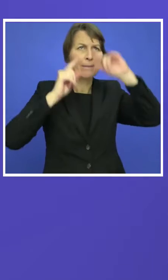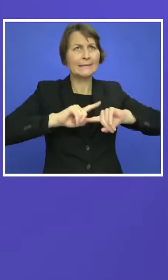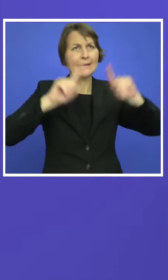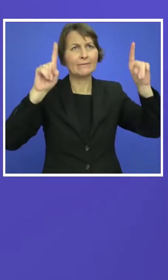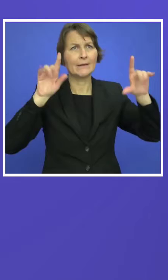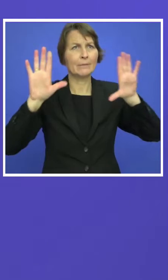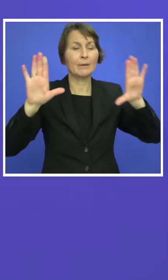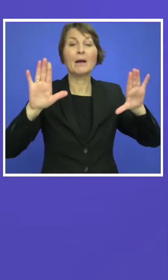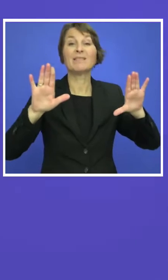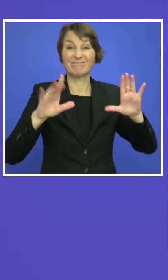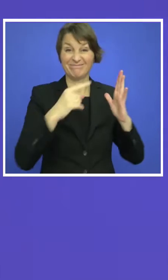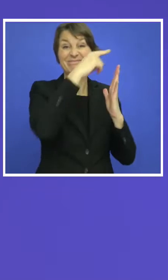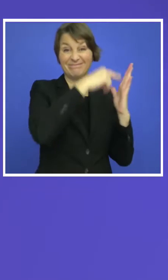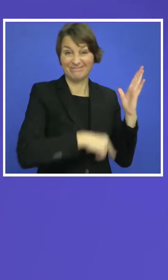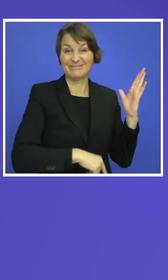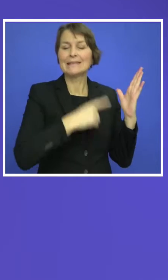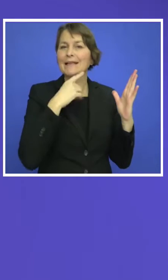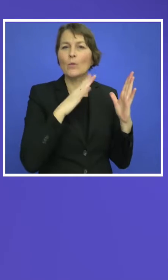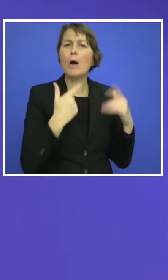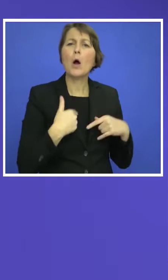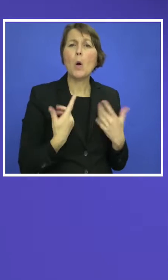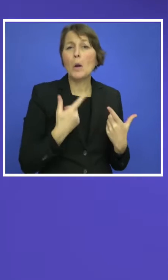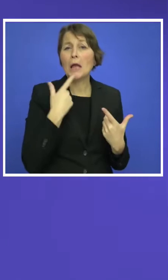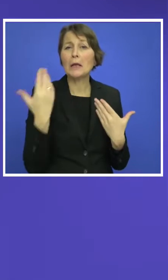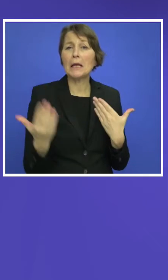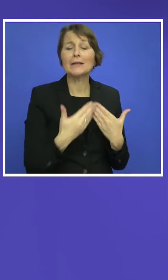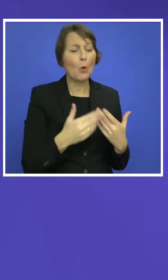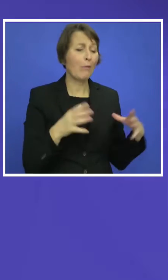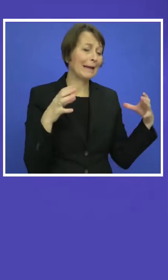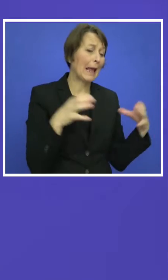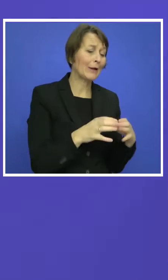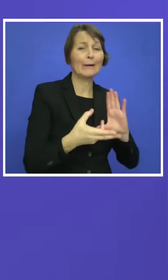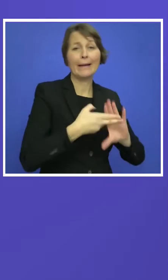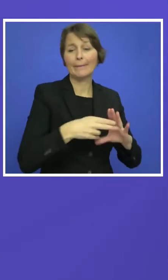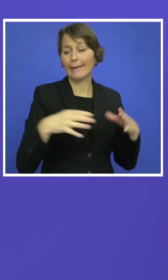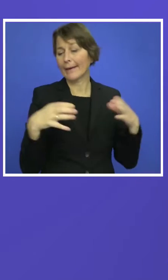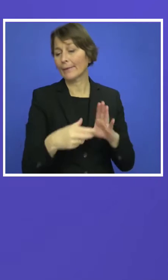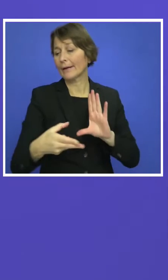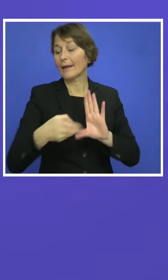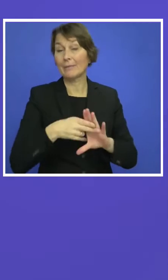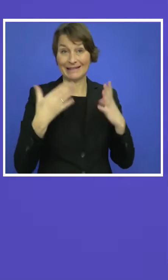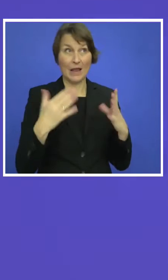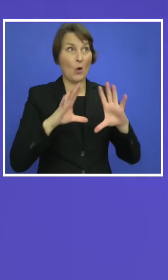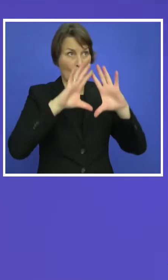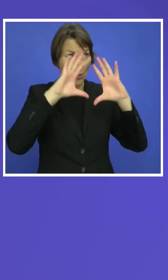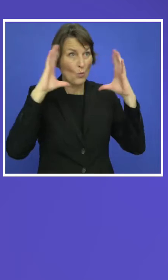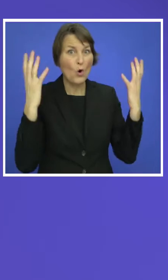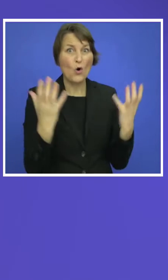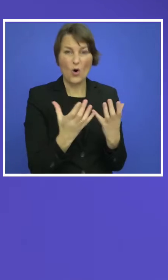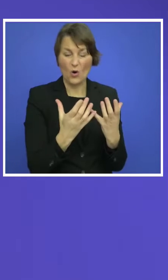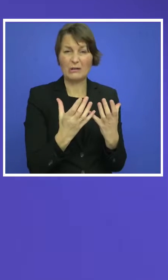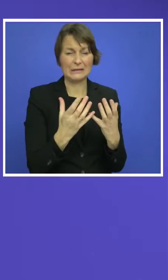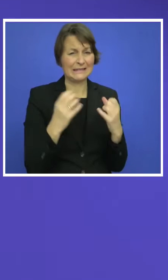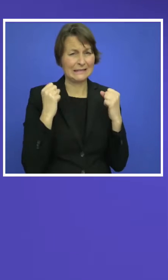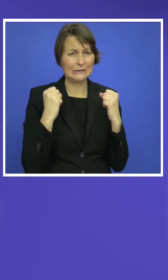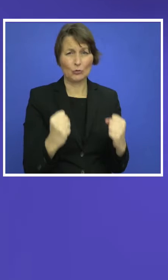use existing categories or characterizations in a world that gets more global and more complex by the day, where journalists are trying